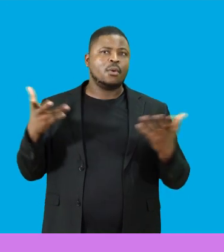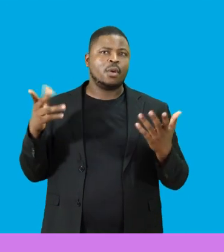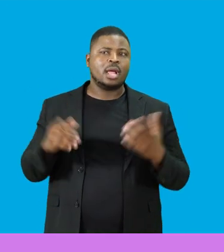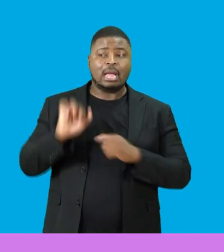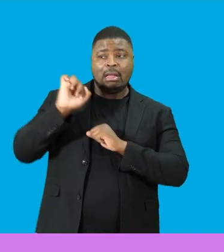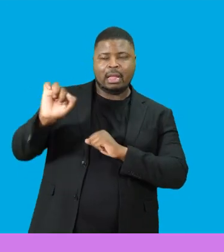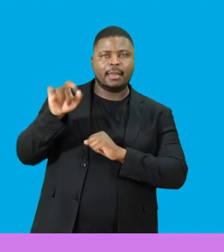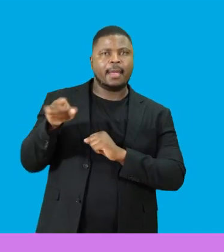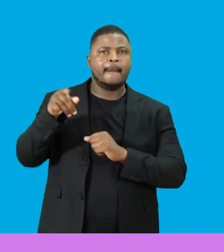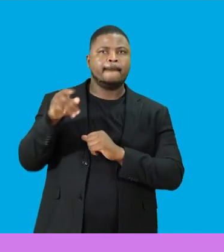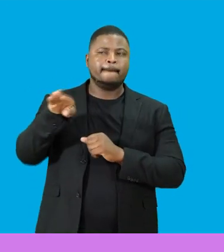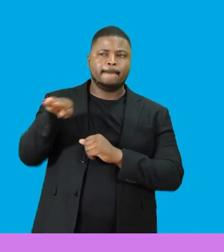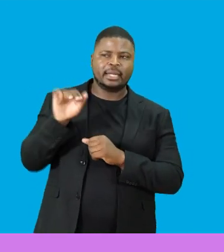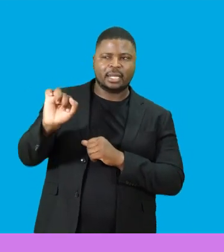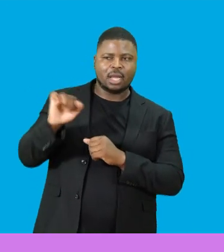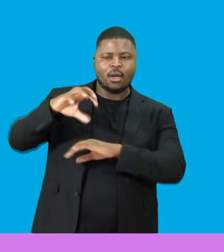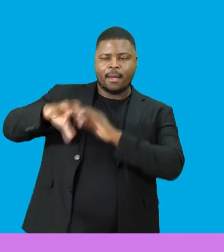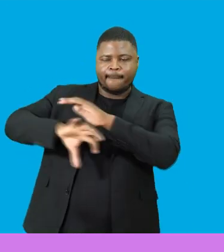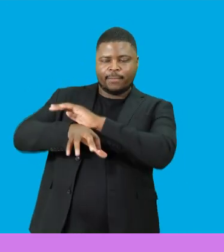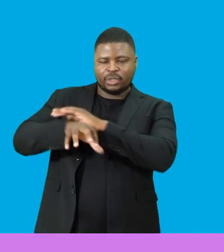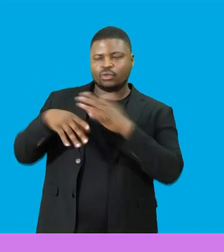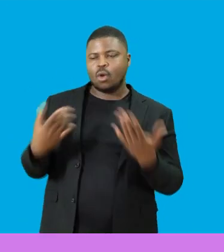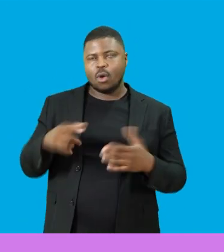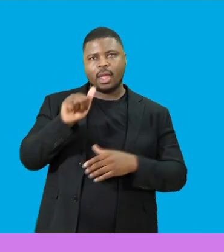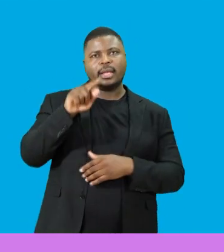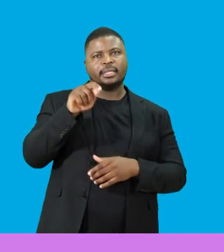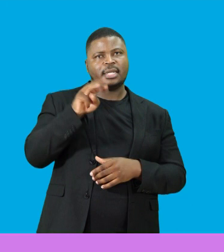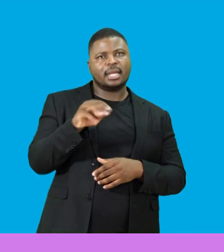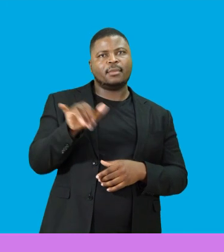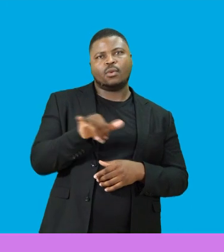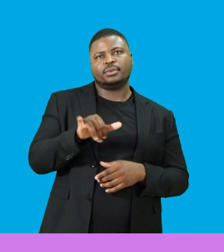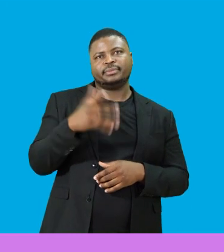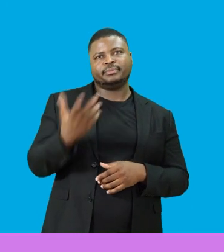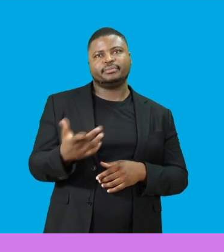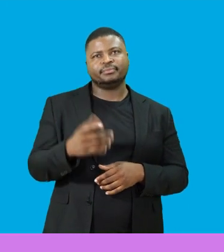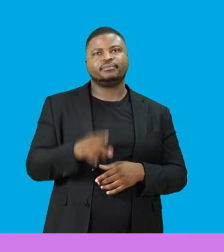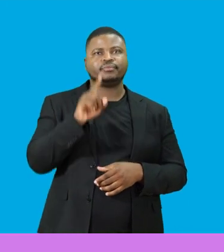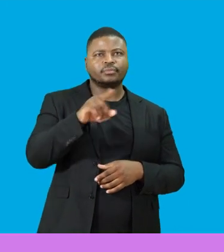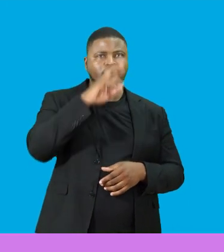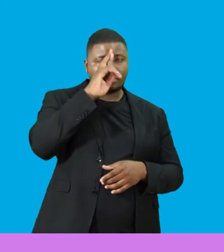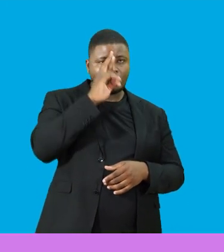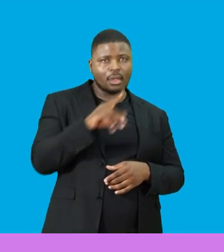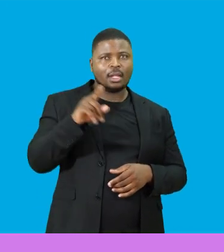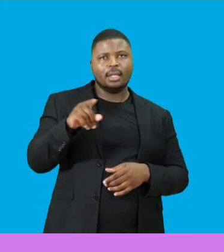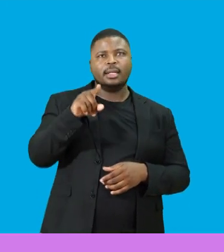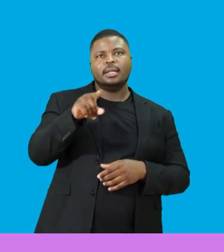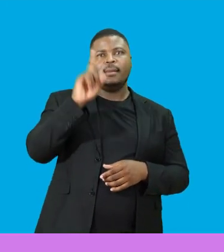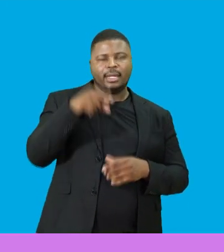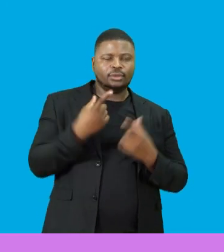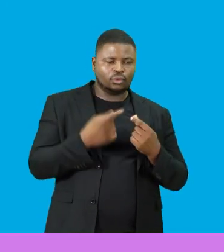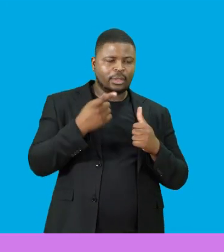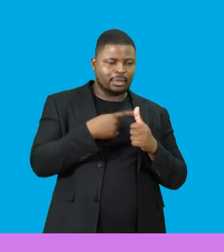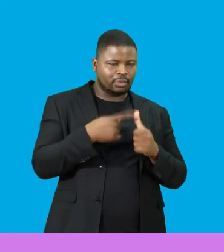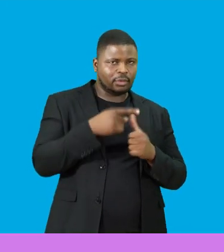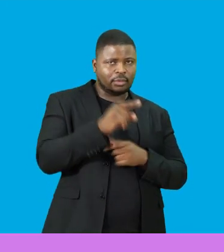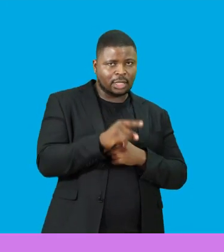2,570 at her bank branch or at an ATM? We check. At a branch, it means we have to